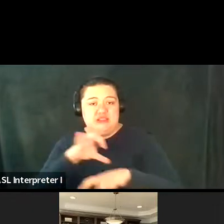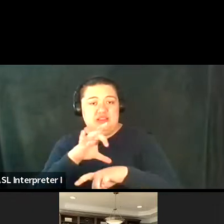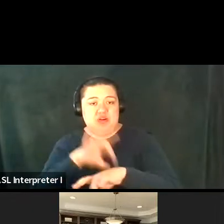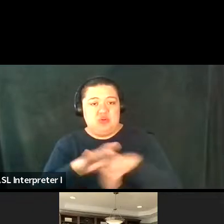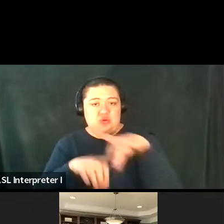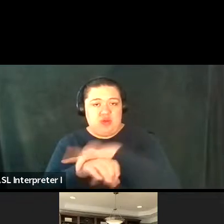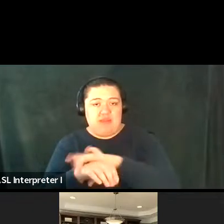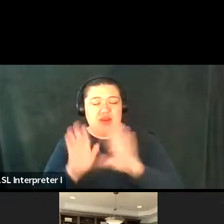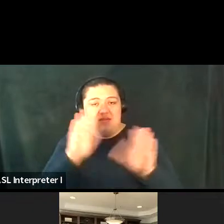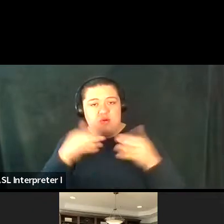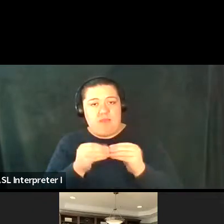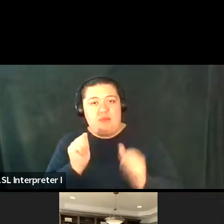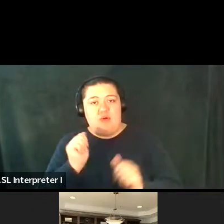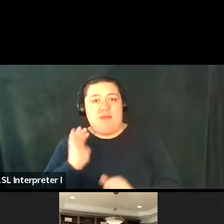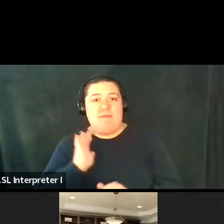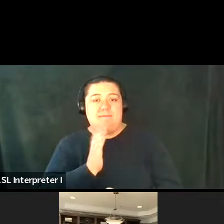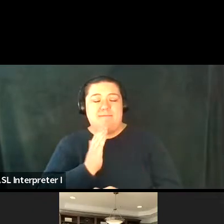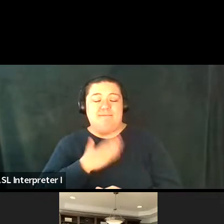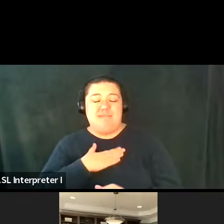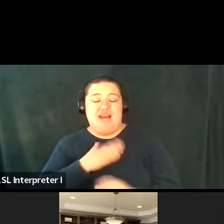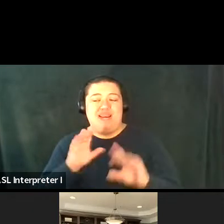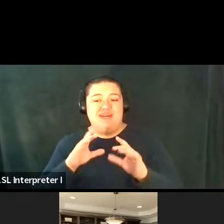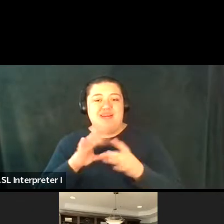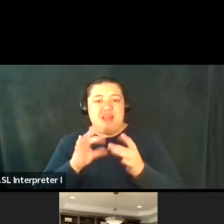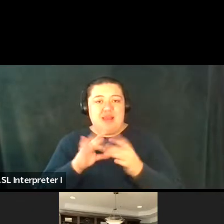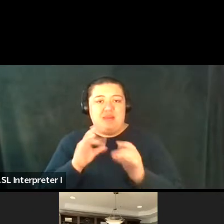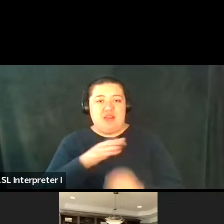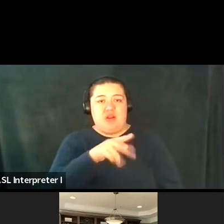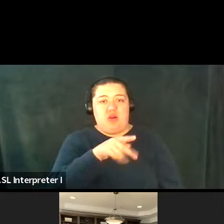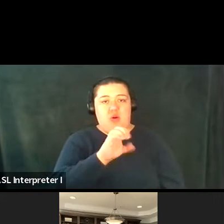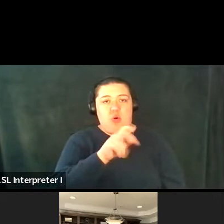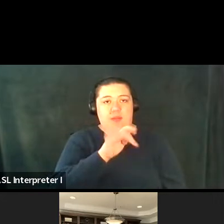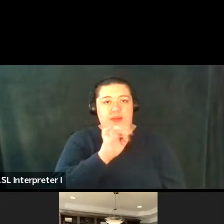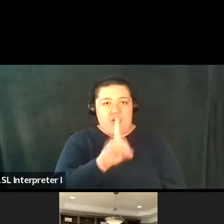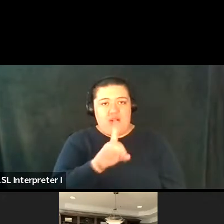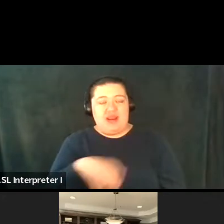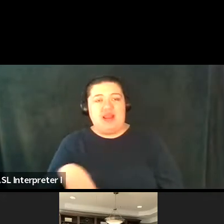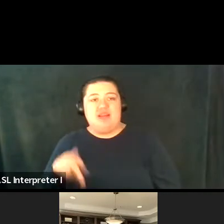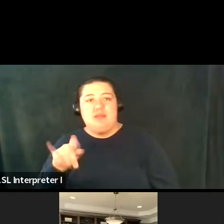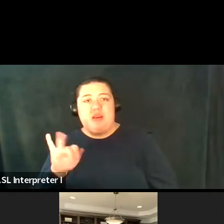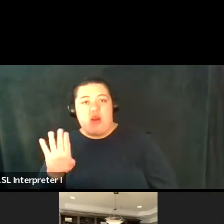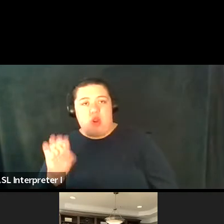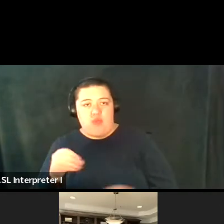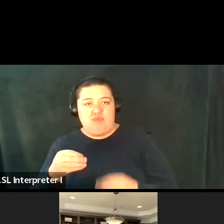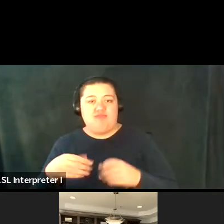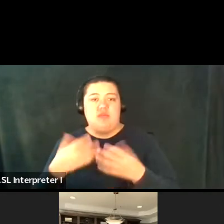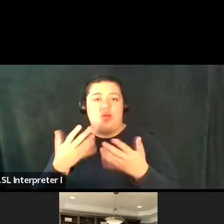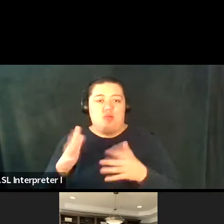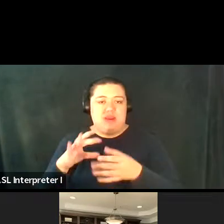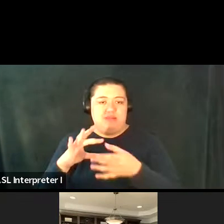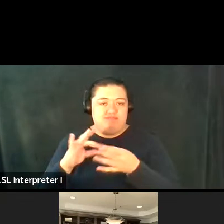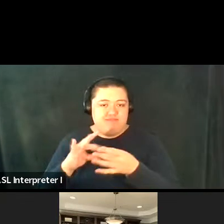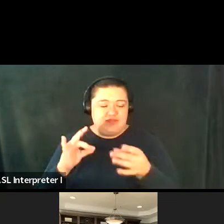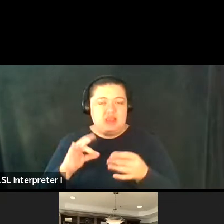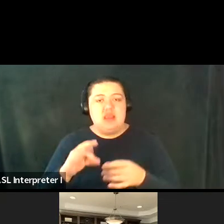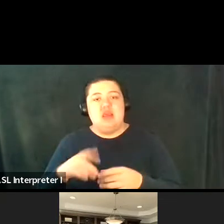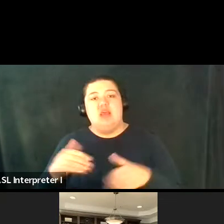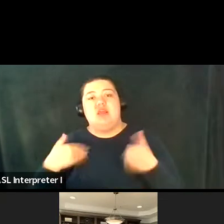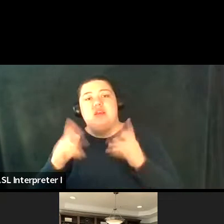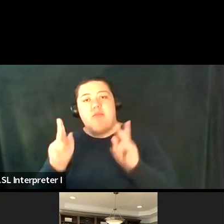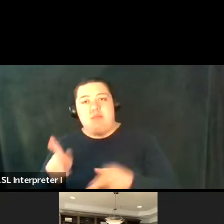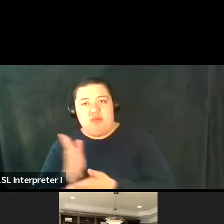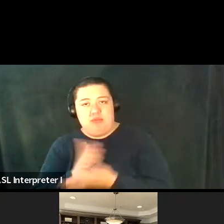focus most of my comments on opioids as Councilmember Pinto covered the juvenile portion. As of